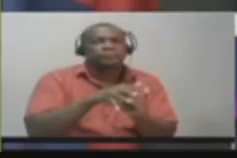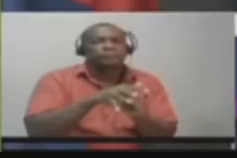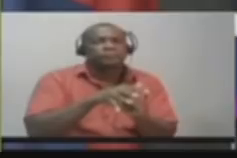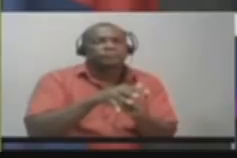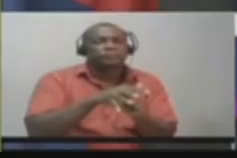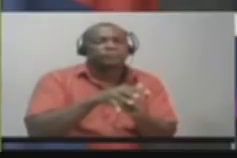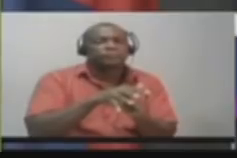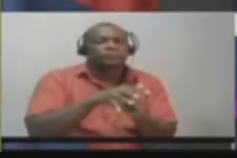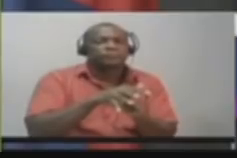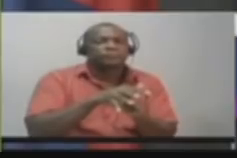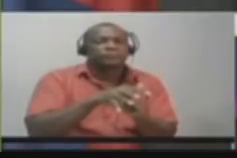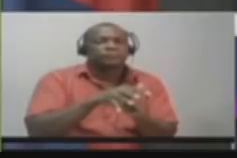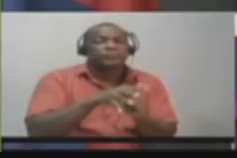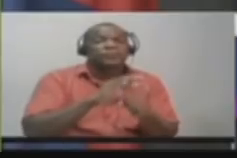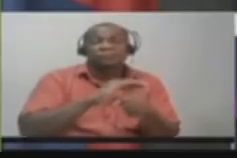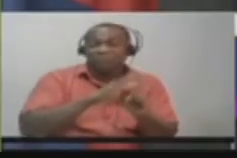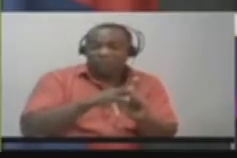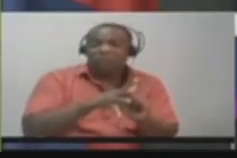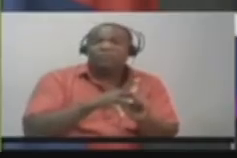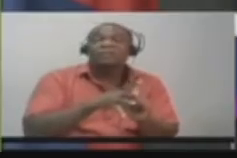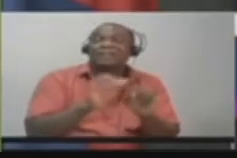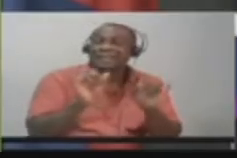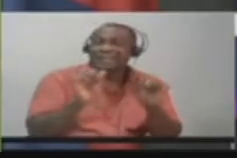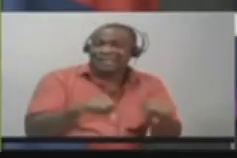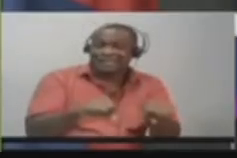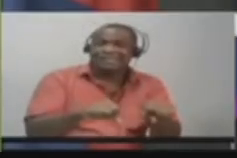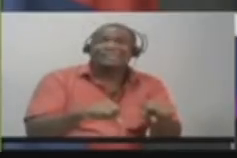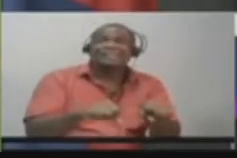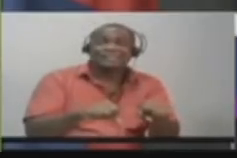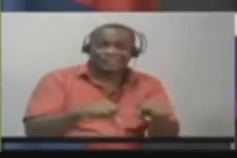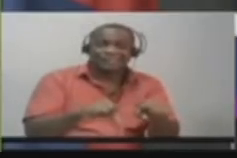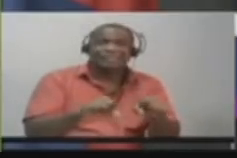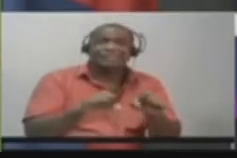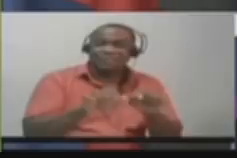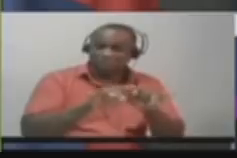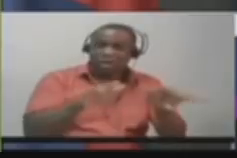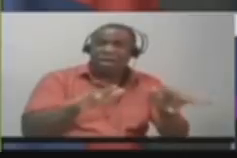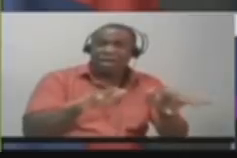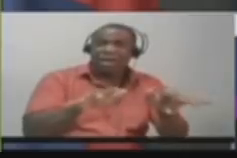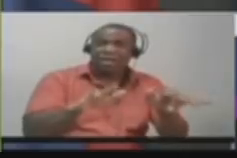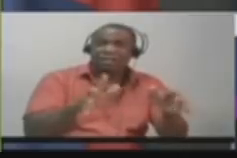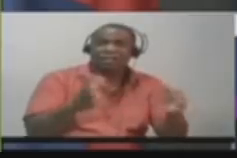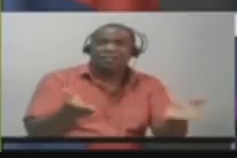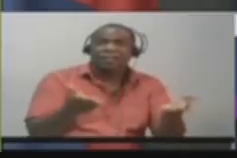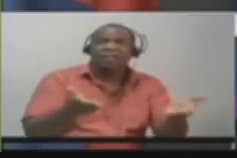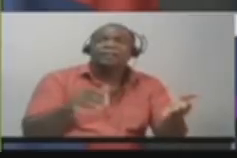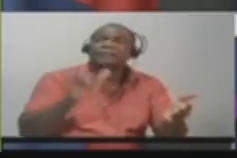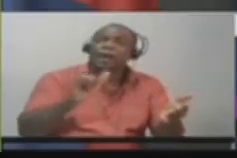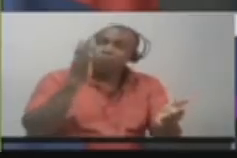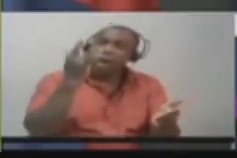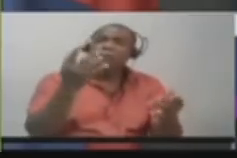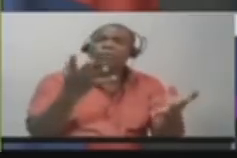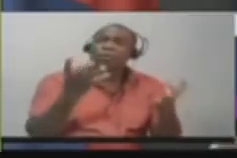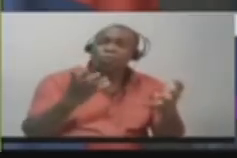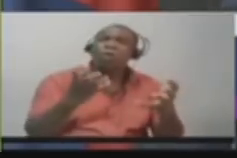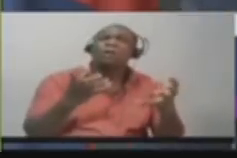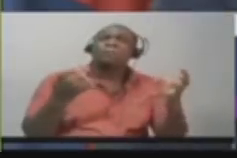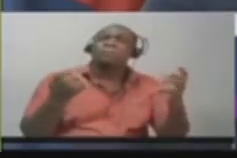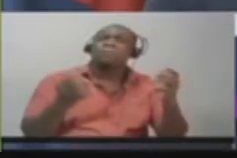some ability in and amongst us. And that's why we want to vaccinate as quickly as we can and reduce